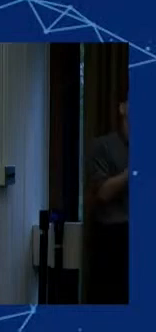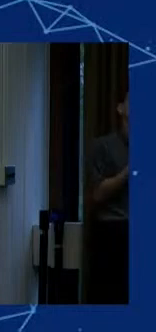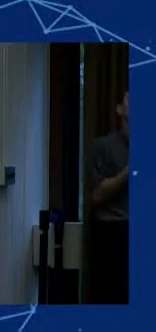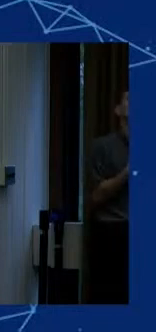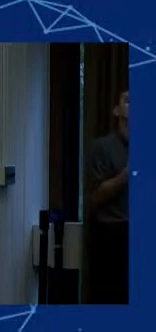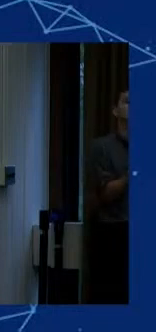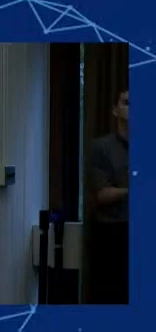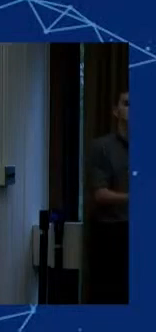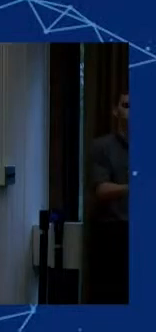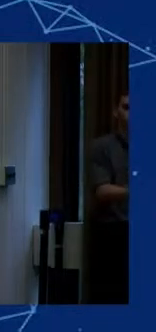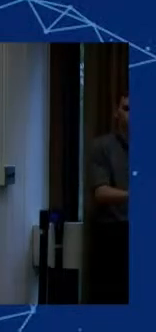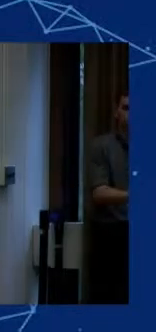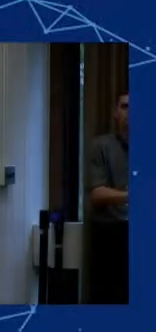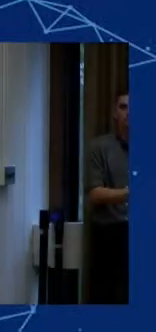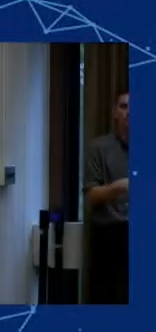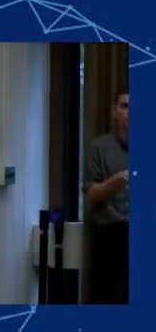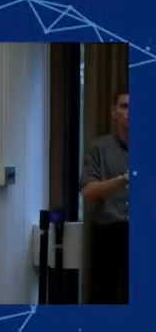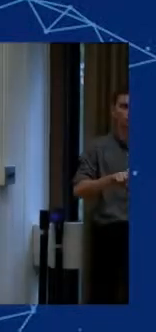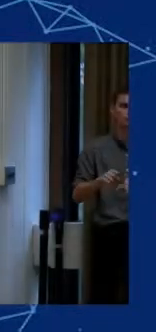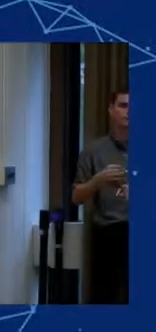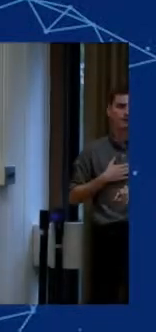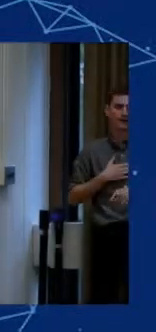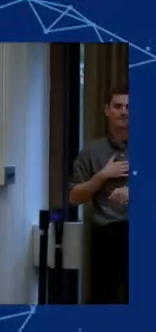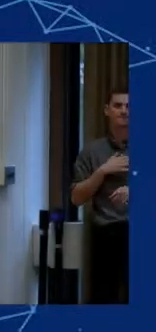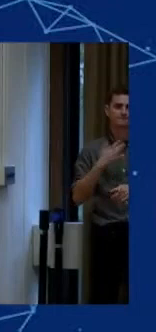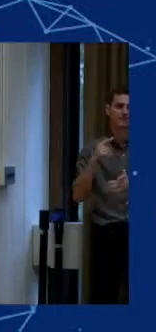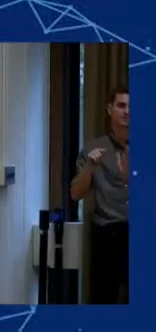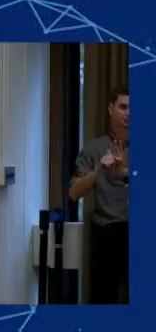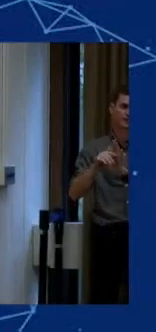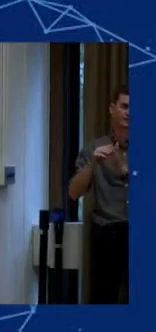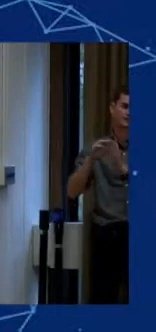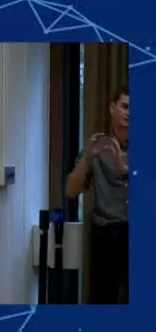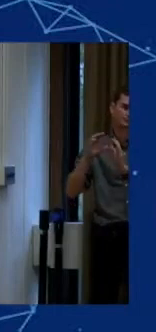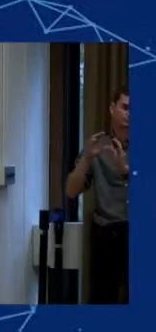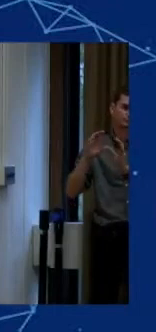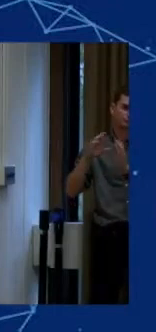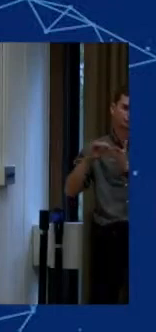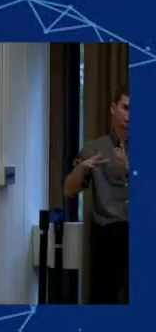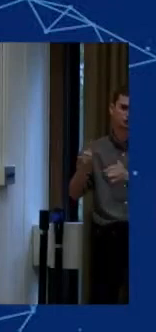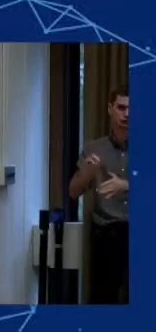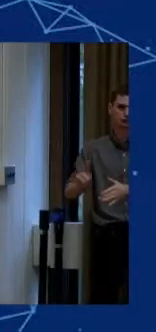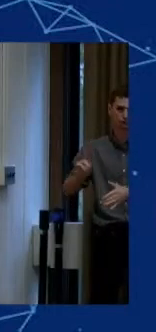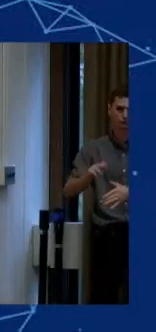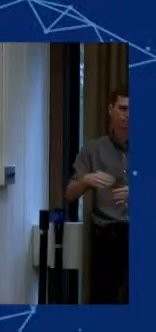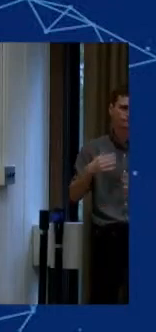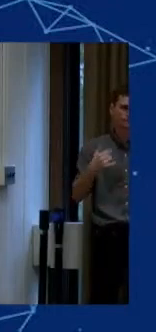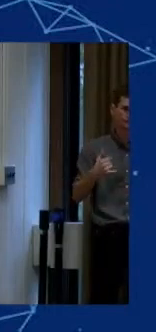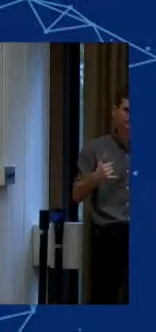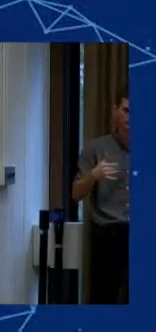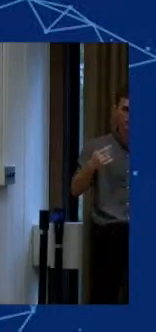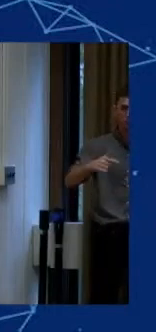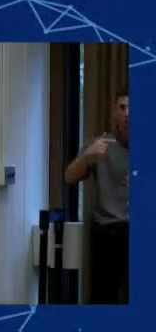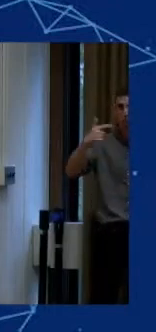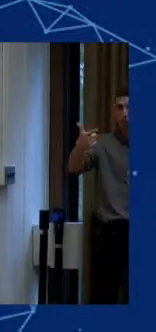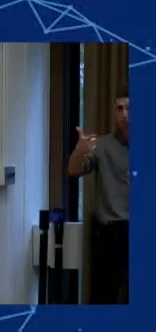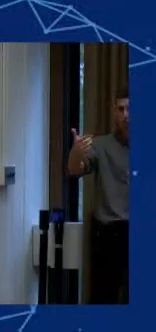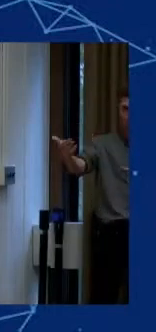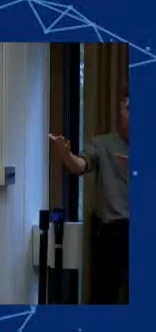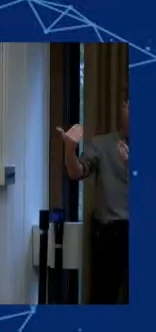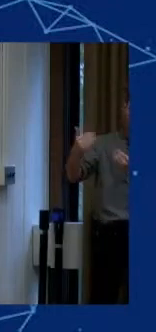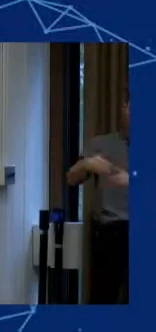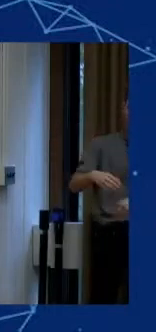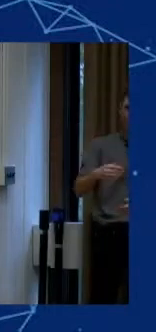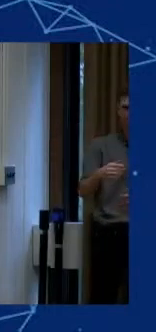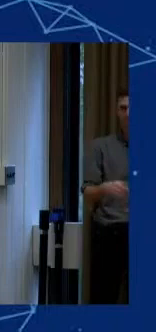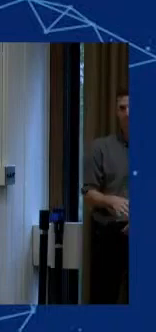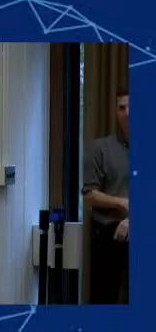in my fifth grade classroom. And then going to bring up Sweaty Waste, one of my colleagues, brought up